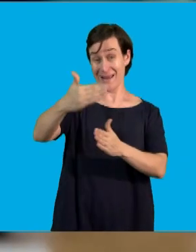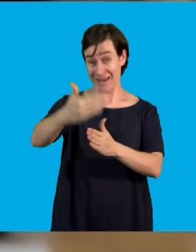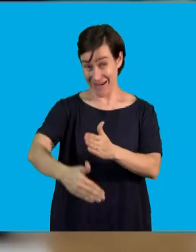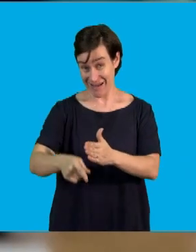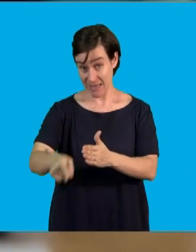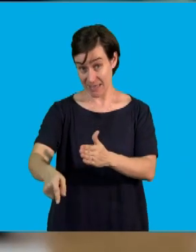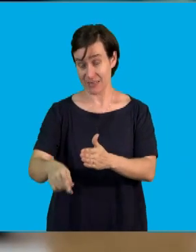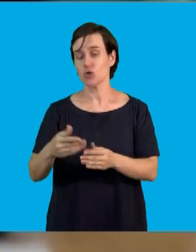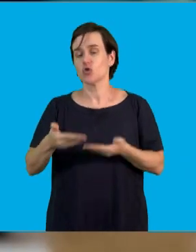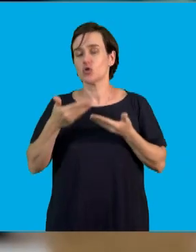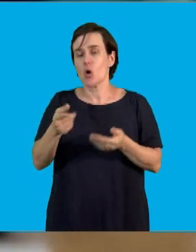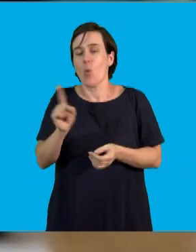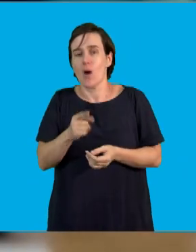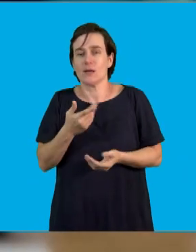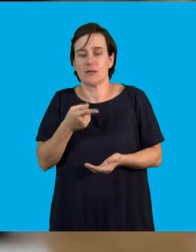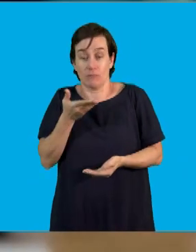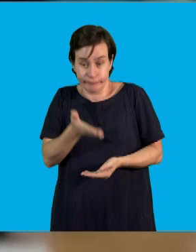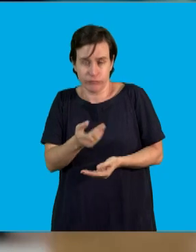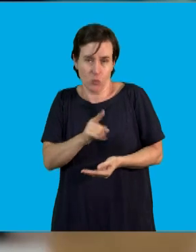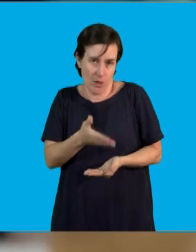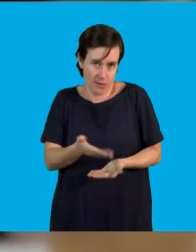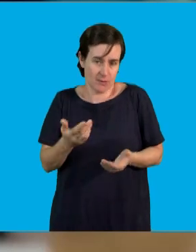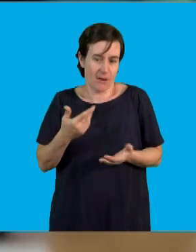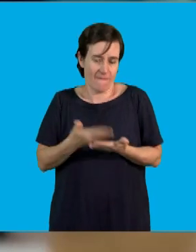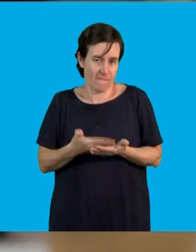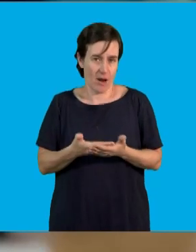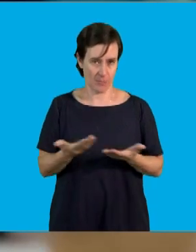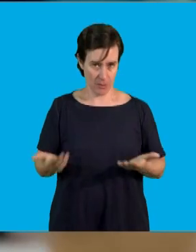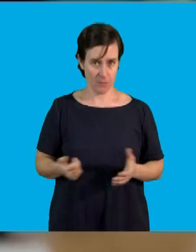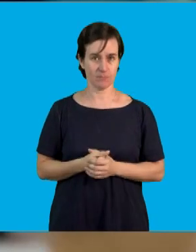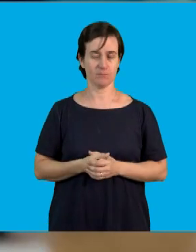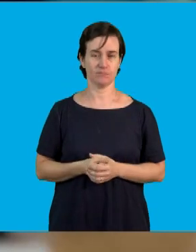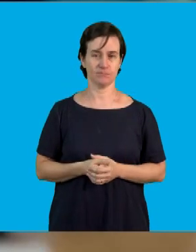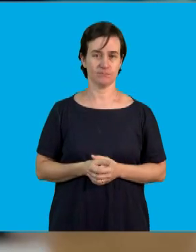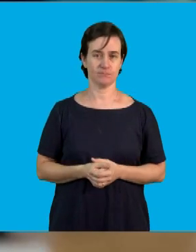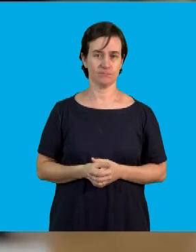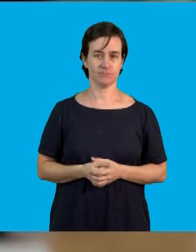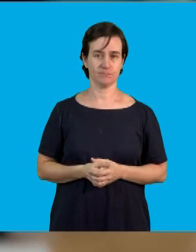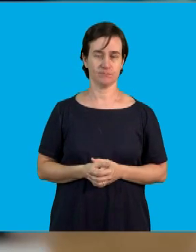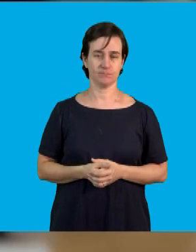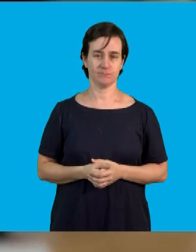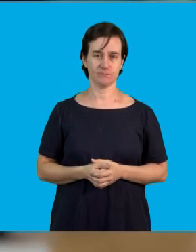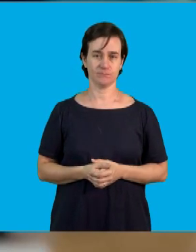as well as at the end of your accounting period, the total amount that is in your account.